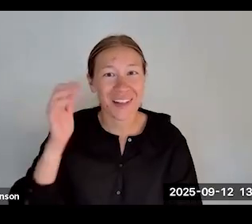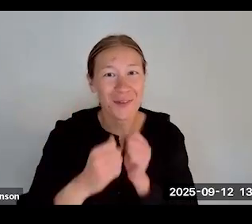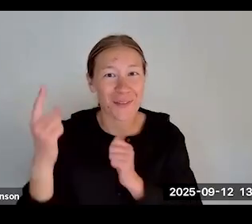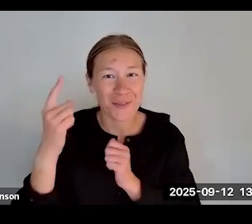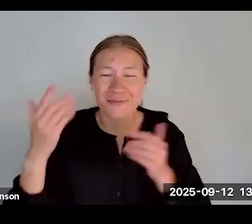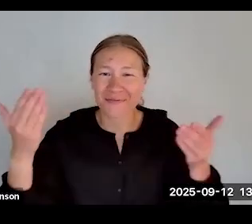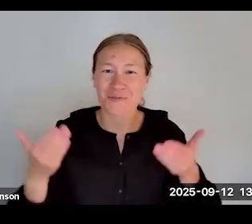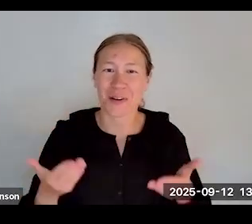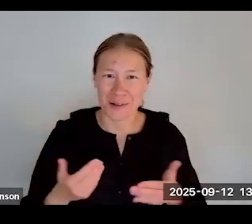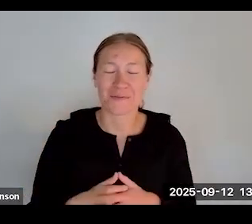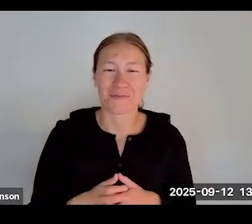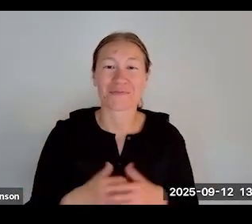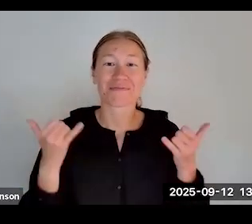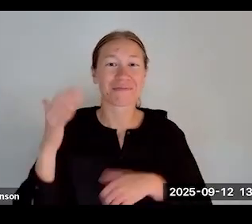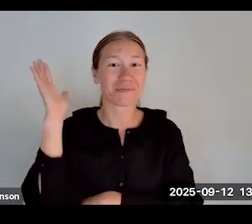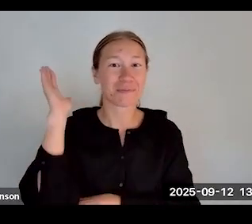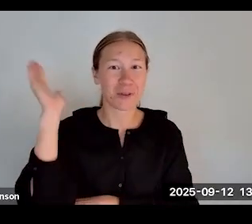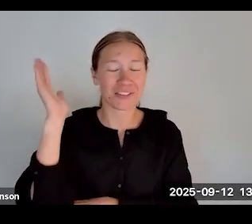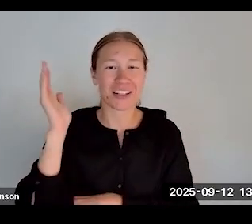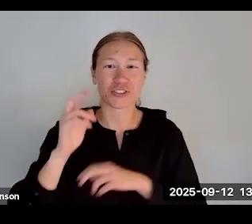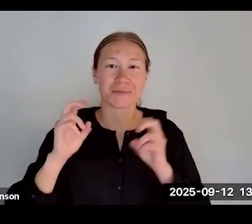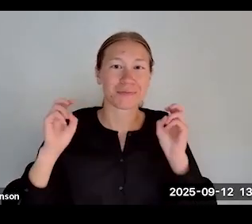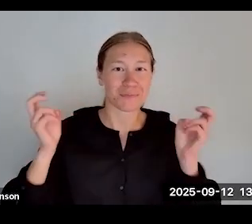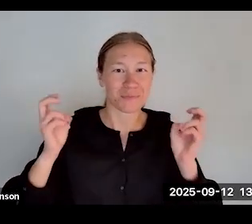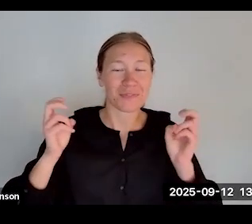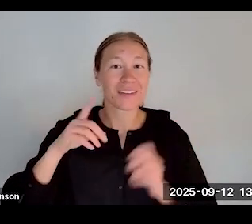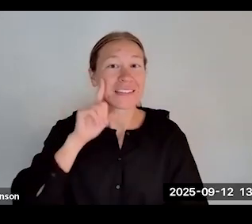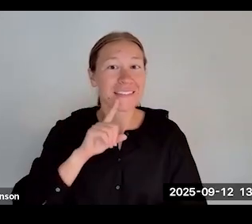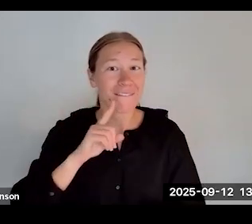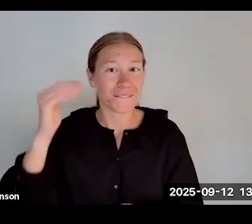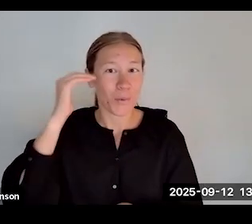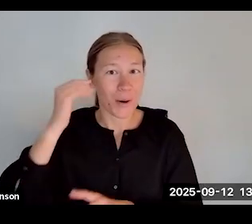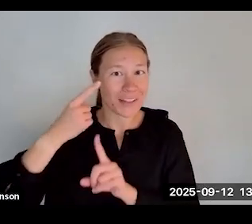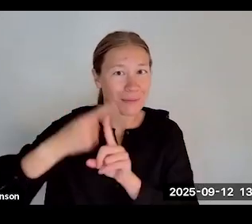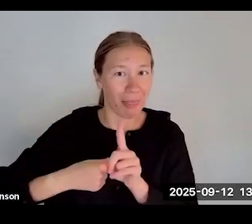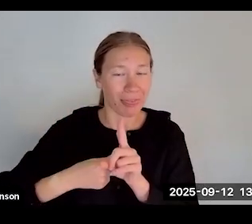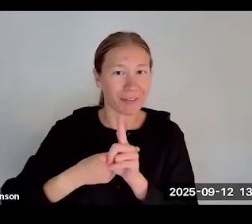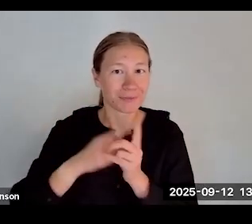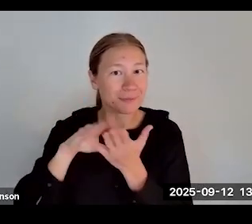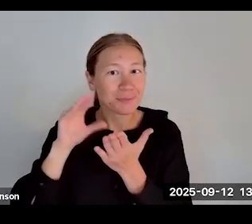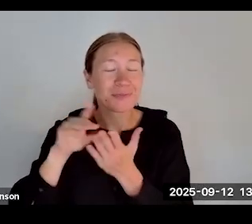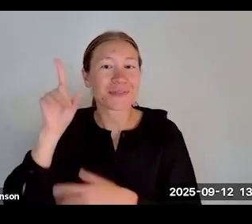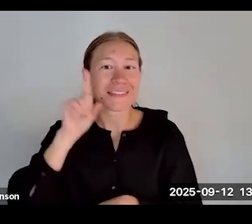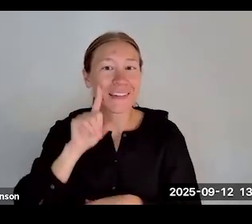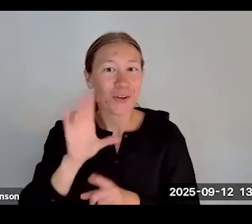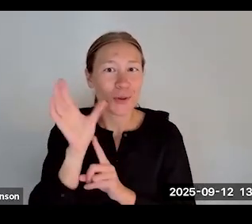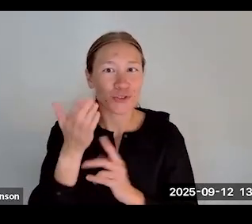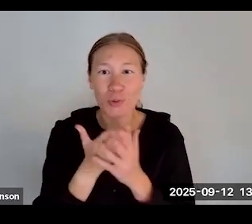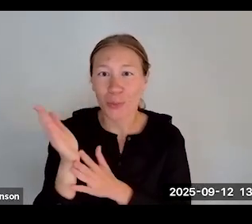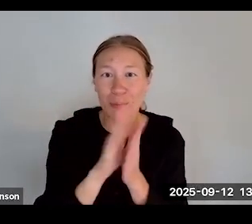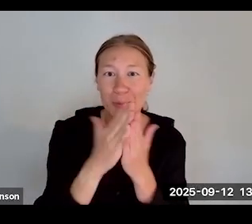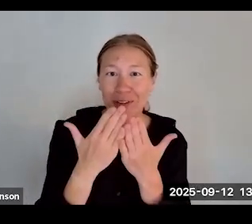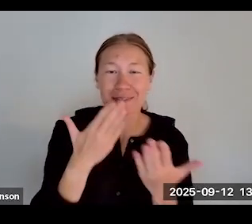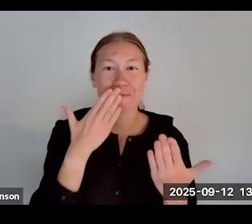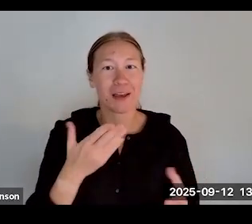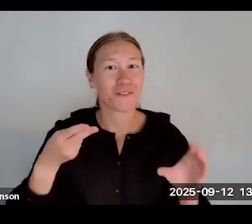everyone, and welcome. This presentation is titled Deaf Awareness Month, Exploring Deaf Culture Through Books. Thank you all for